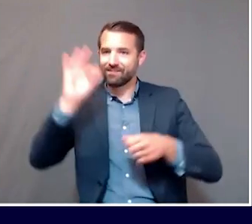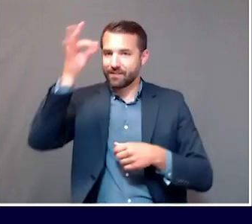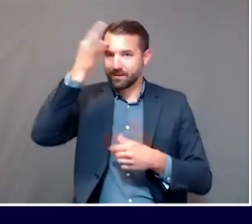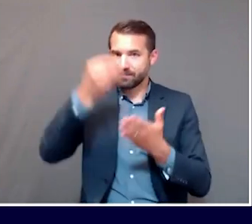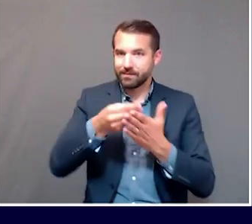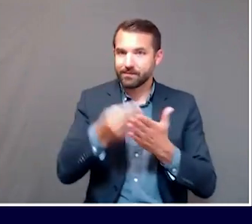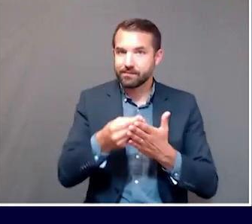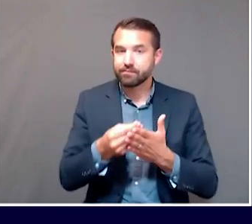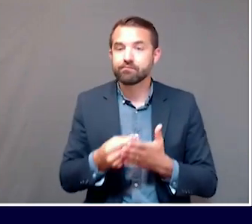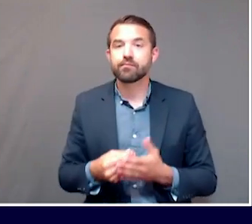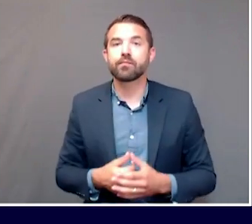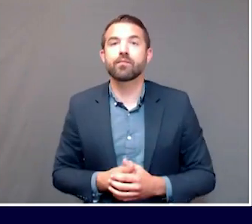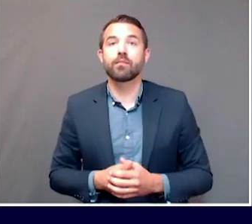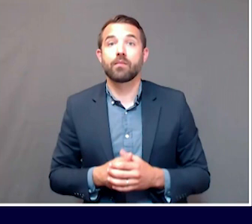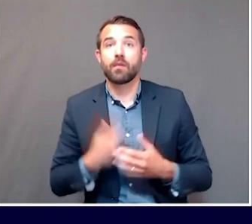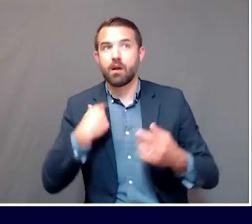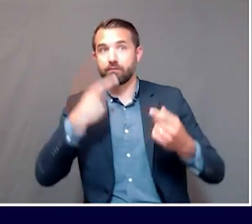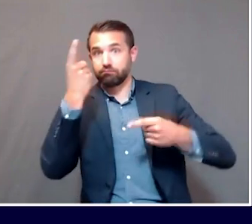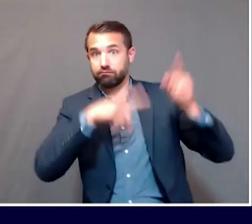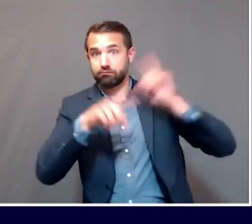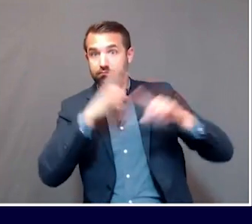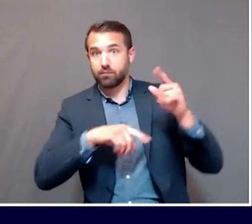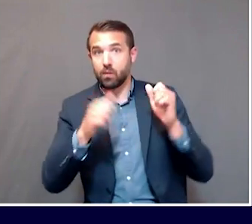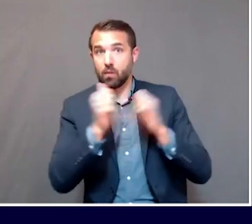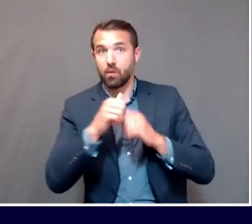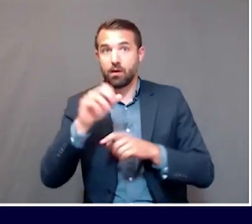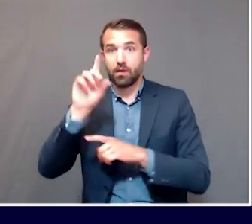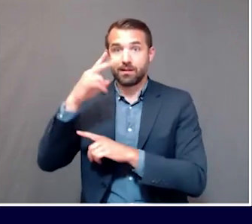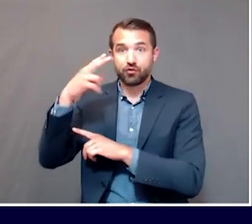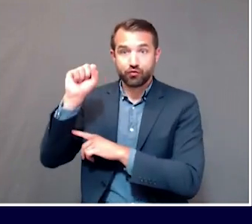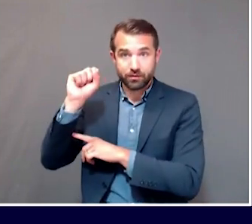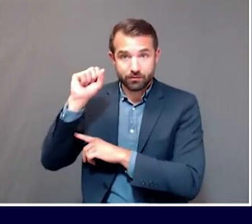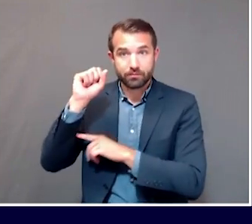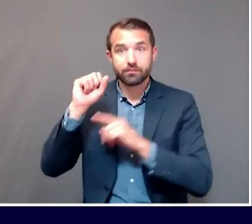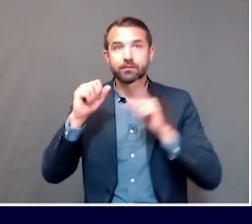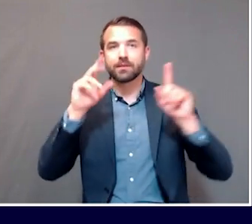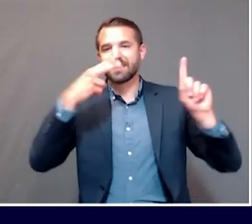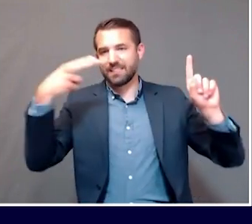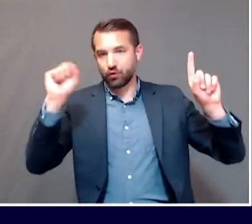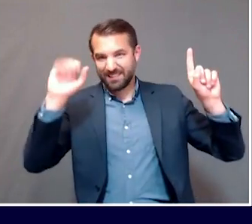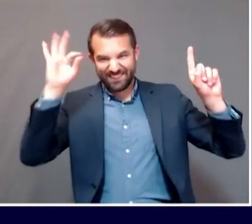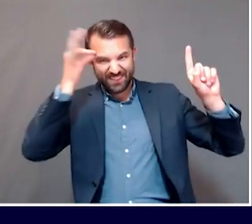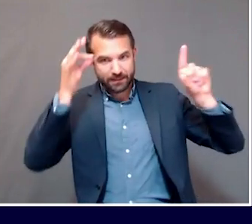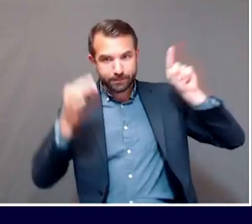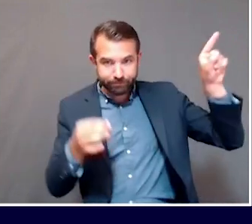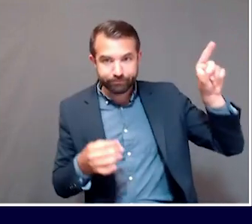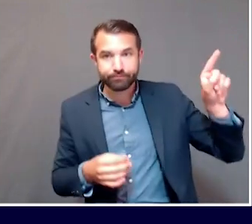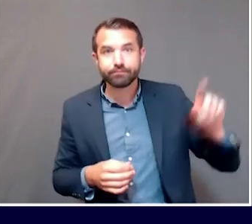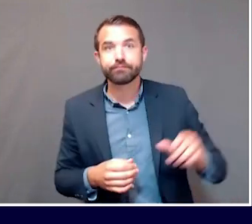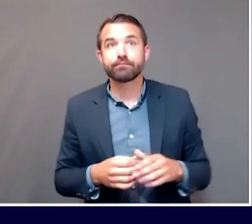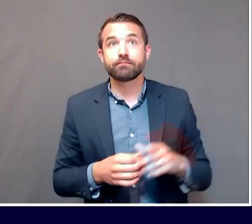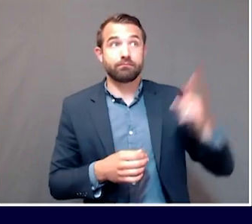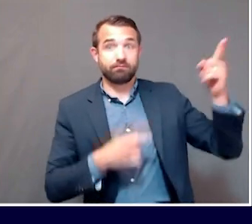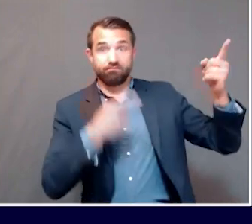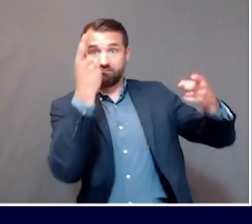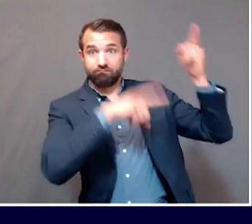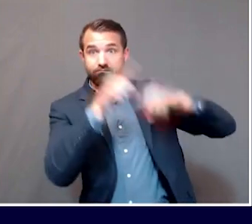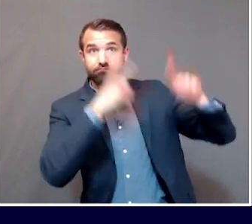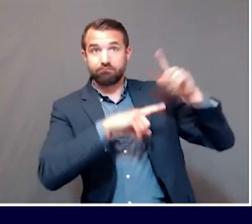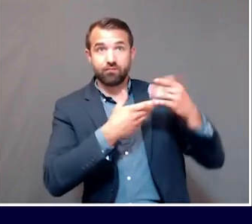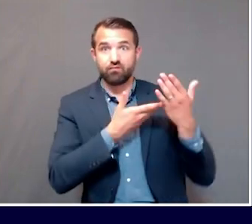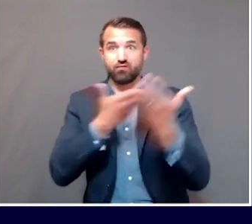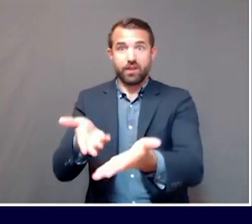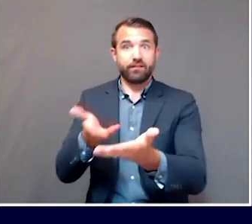Human Services to test people out of that site. We also know that CVSs throughout the state, convenient MDs throughout the